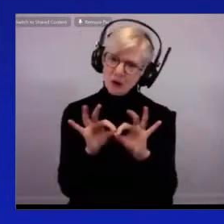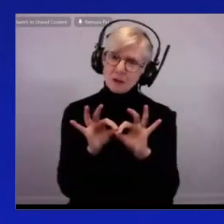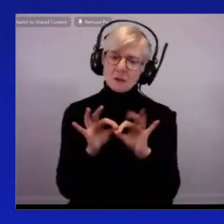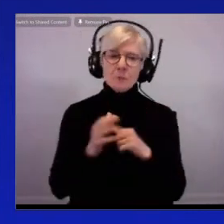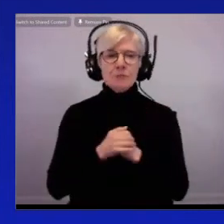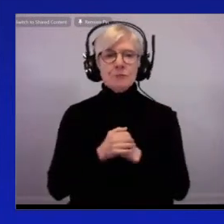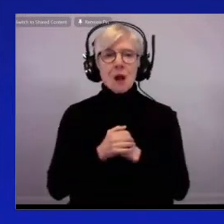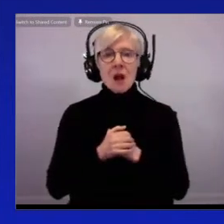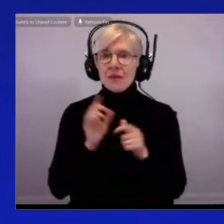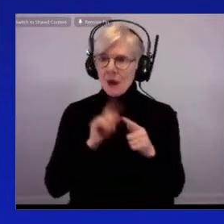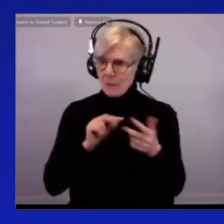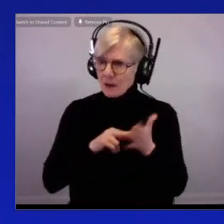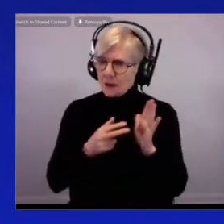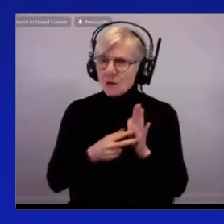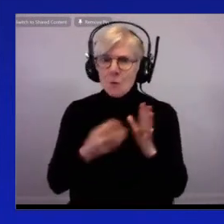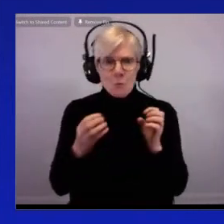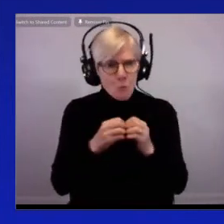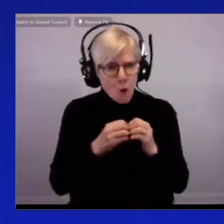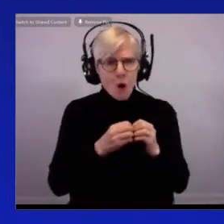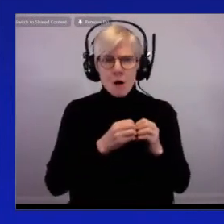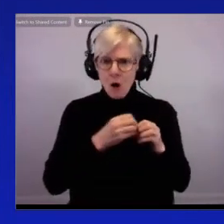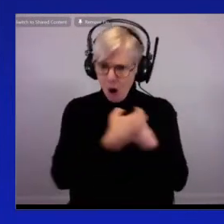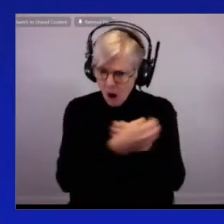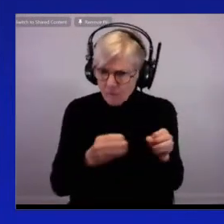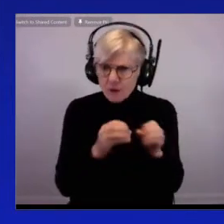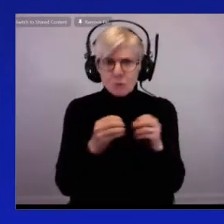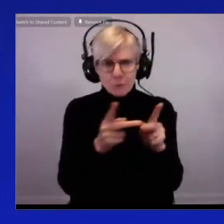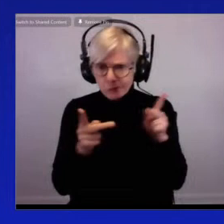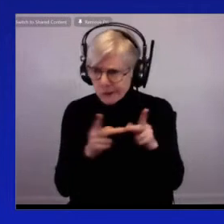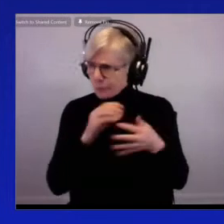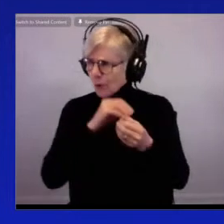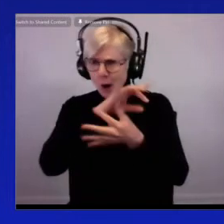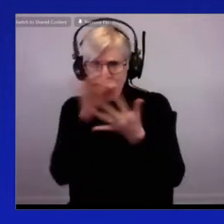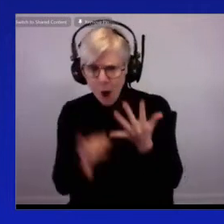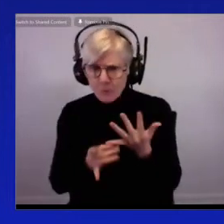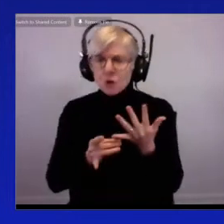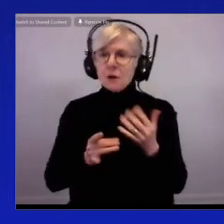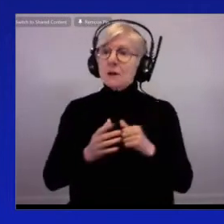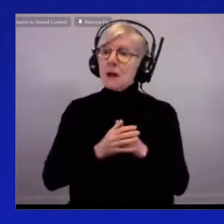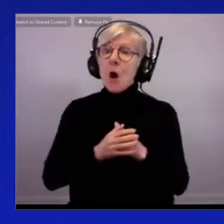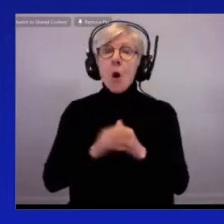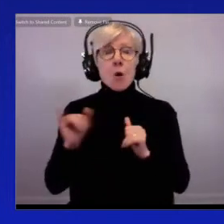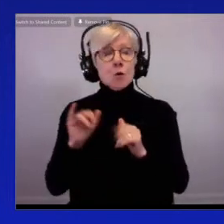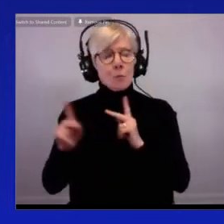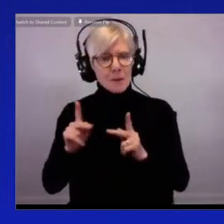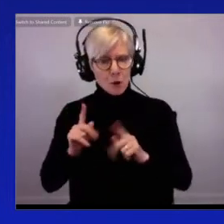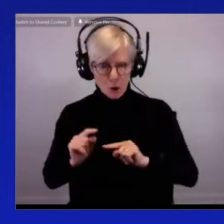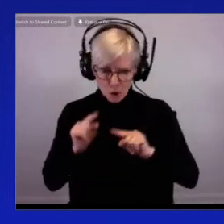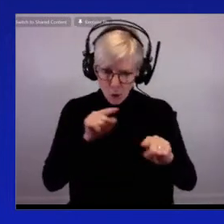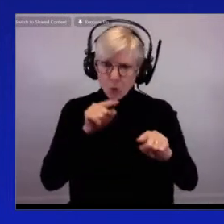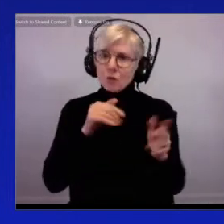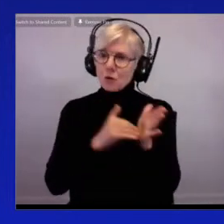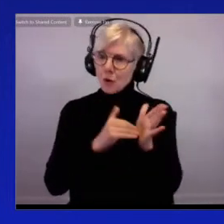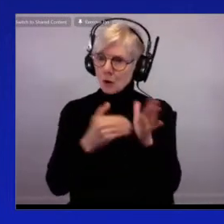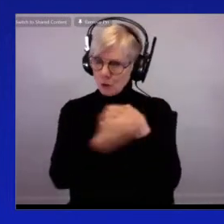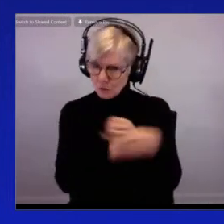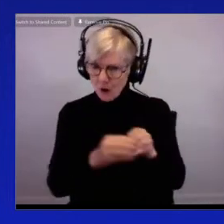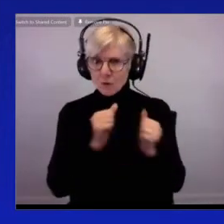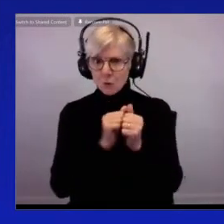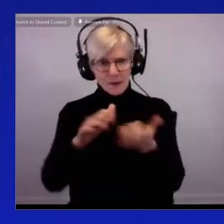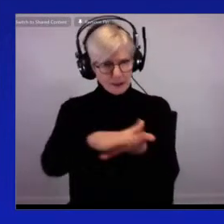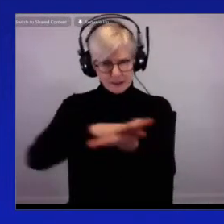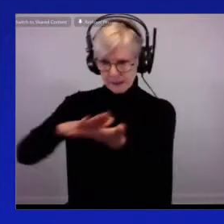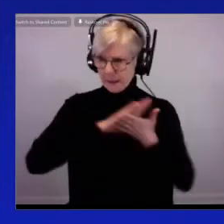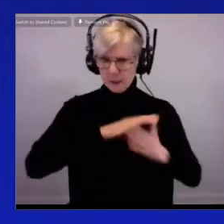extends the number of immunizers. It provides them with the appropriate venue with infection prevention and control measures all in